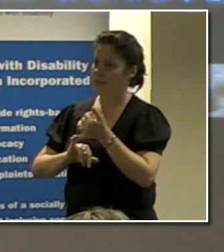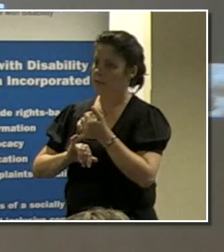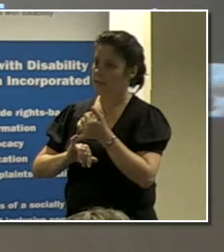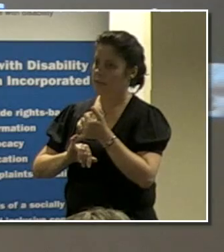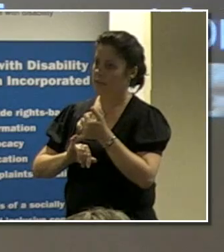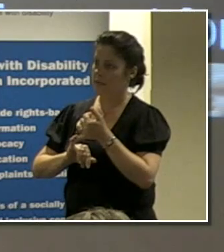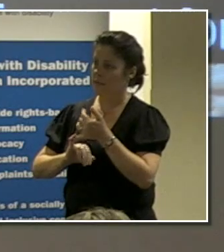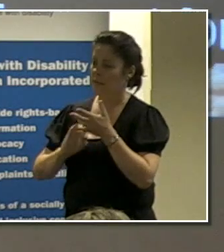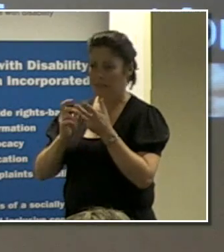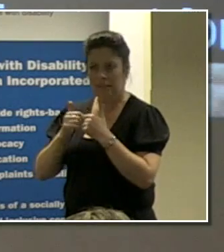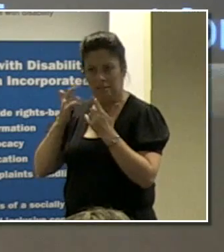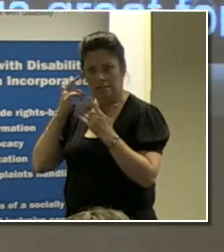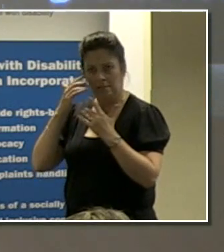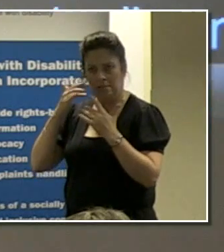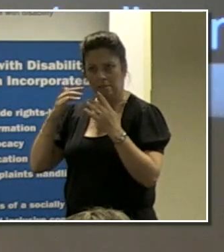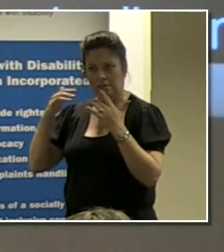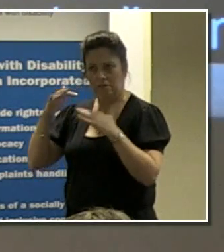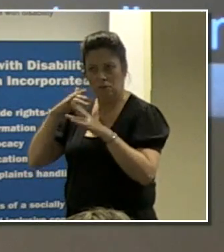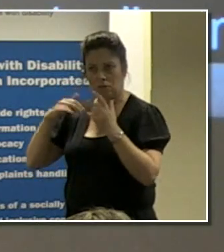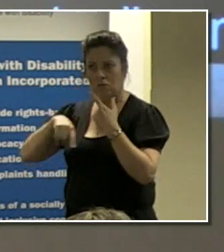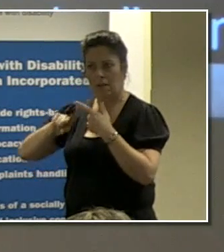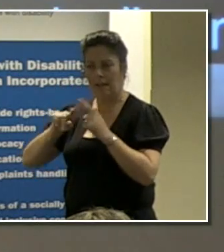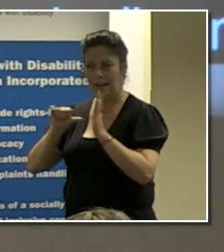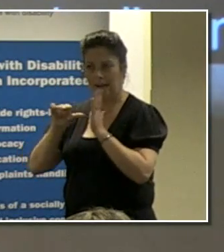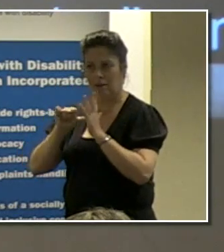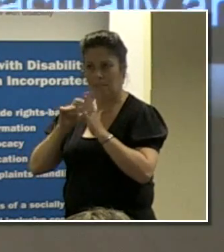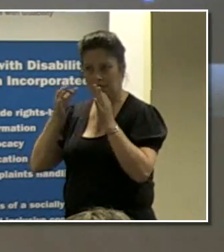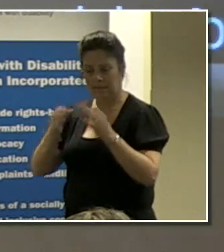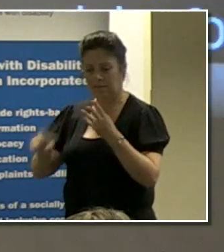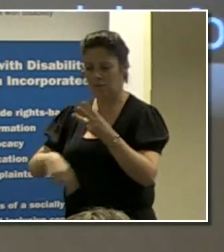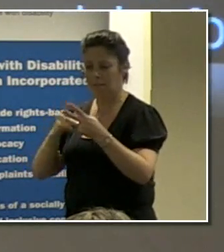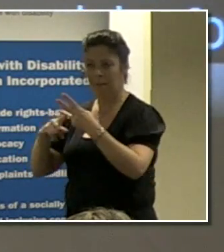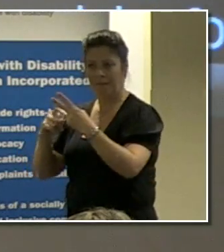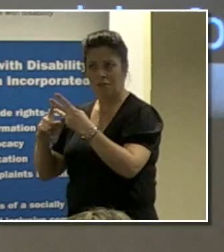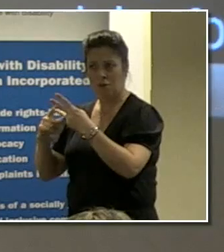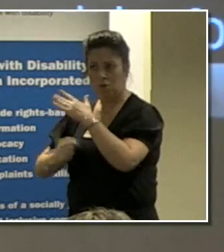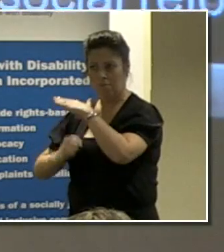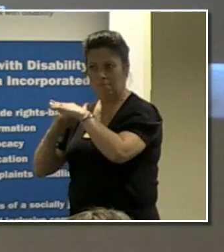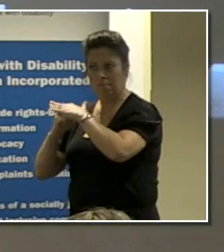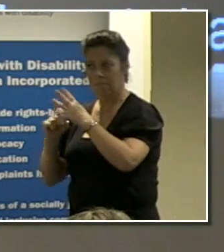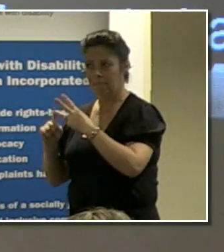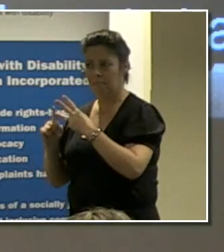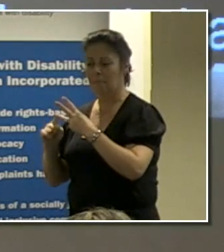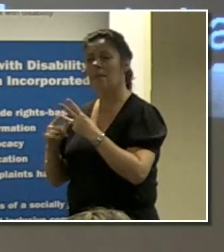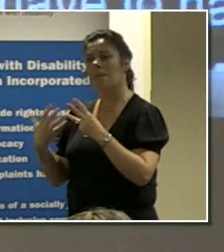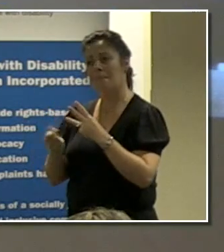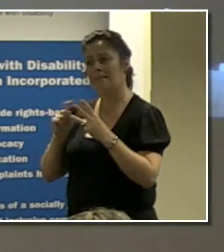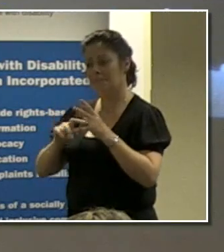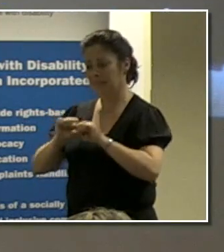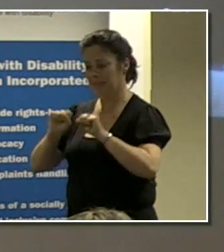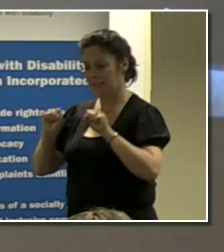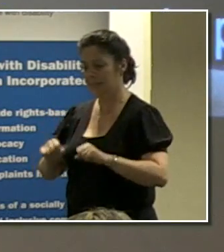economic as well as a social reform. And the third is you have to have a system that connects people to